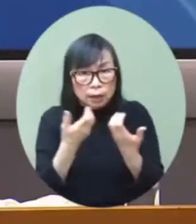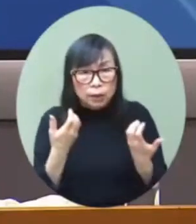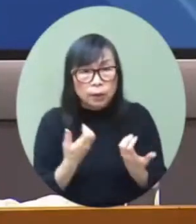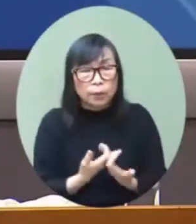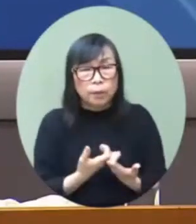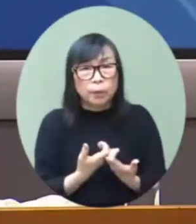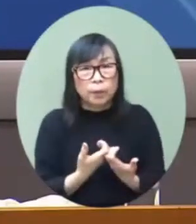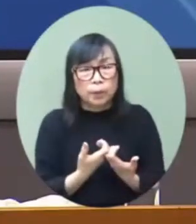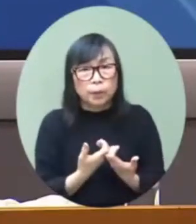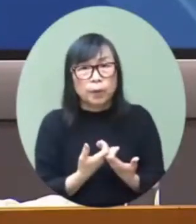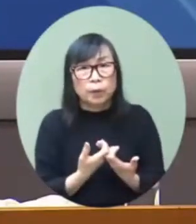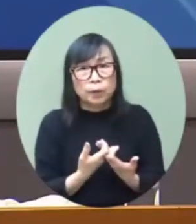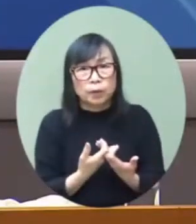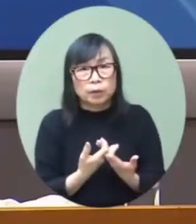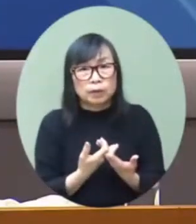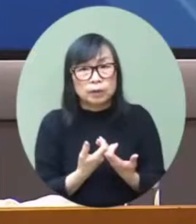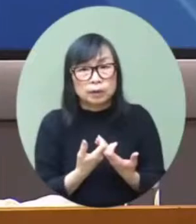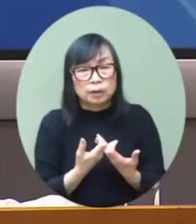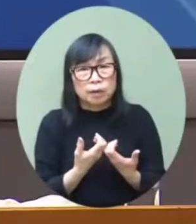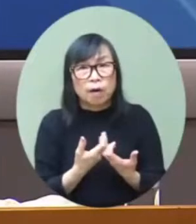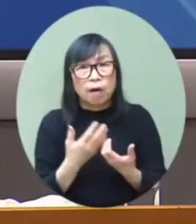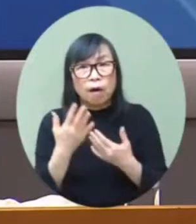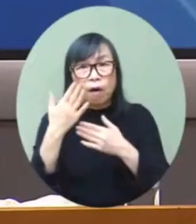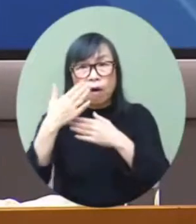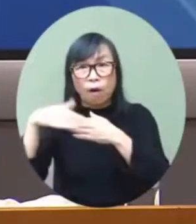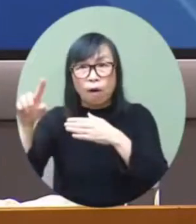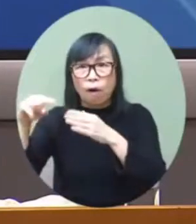to the number of hotels,